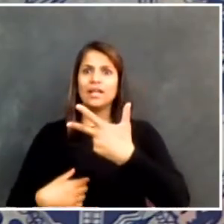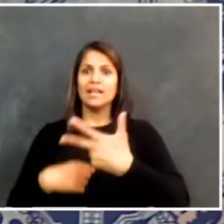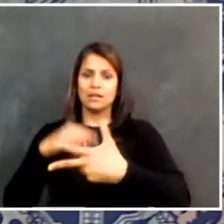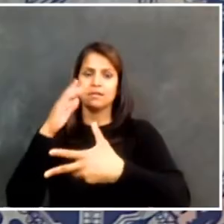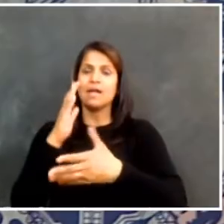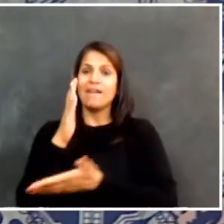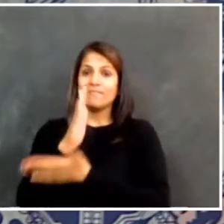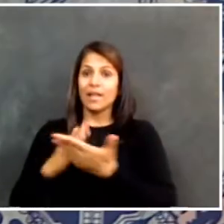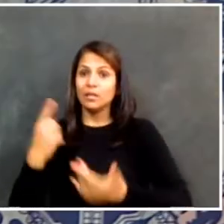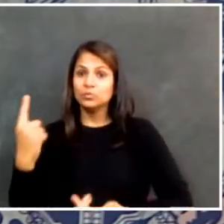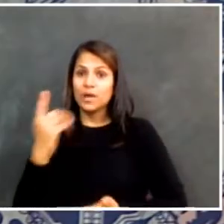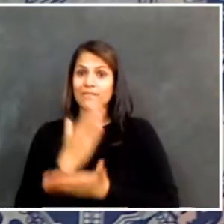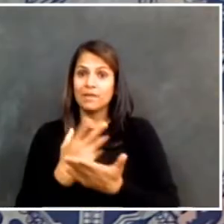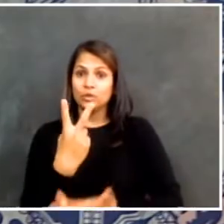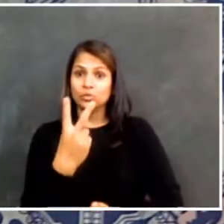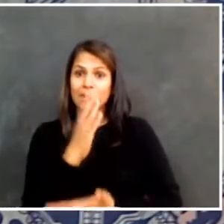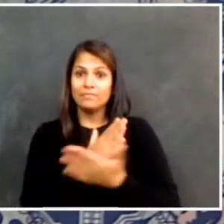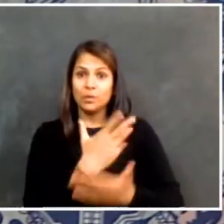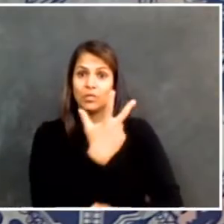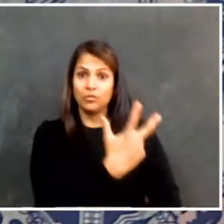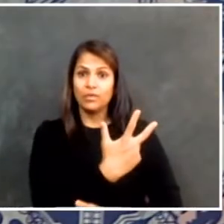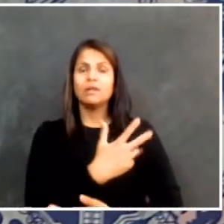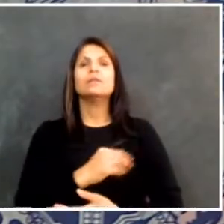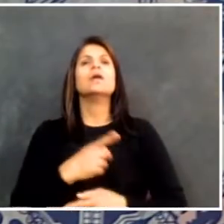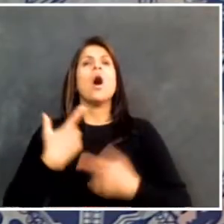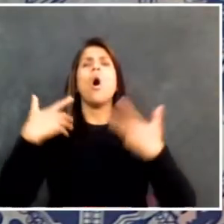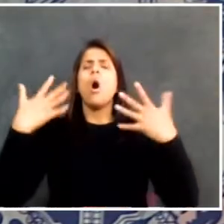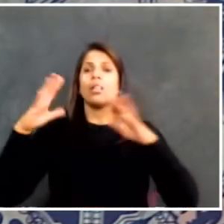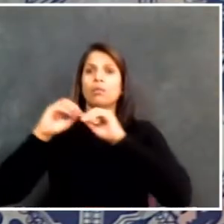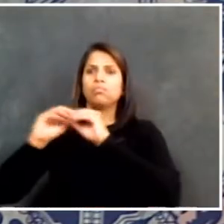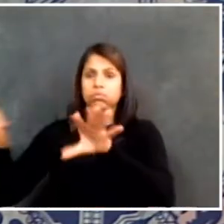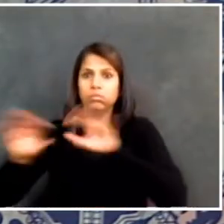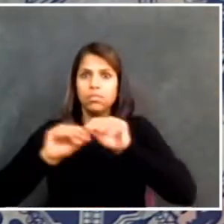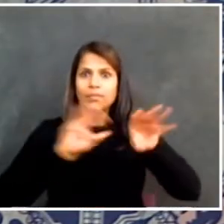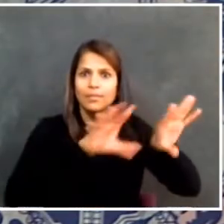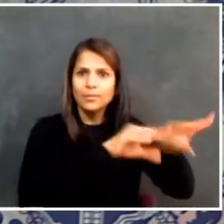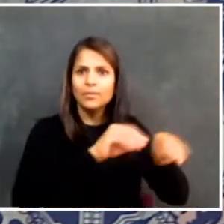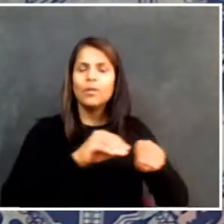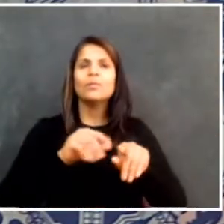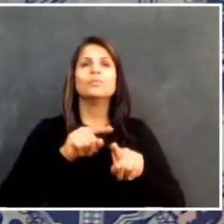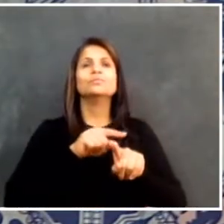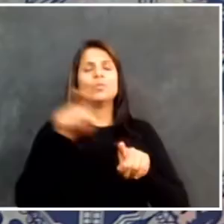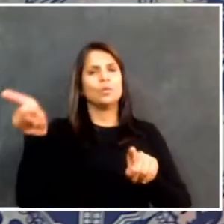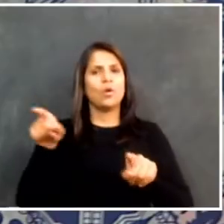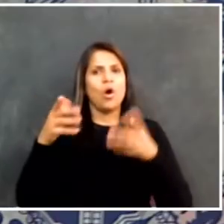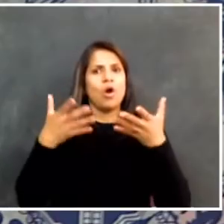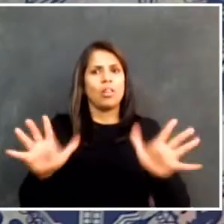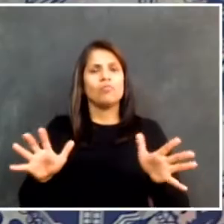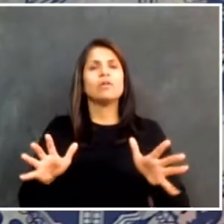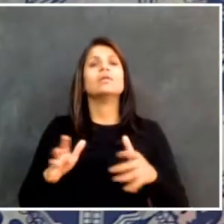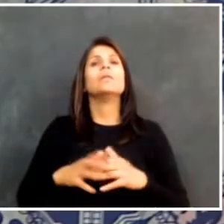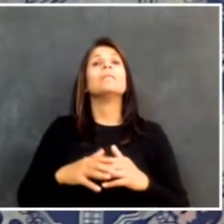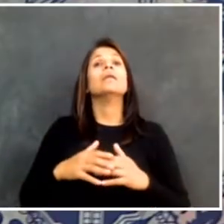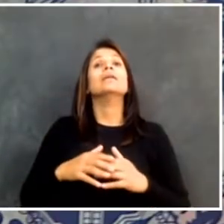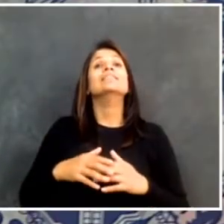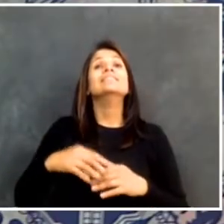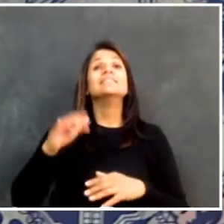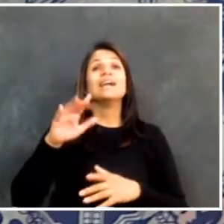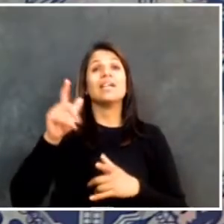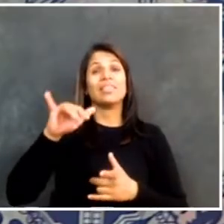indicators. Clearly, we're still in the throes of this crisis. And I said many, many times, April was going to be